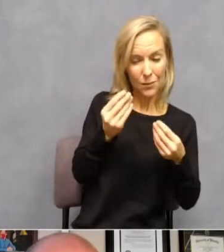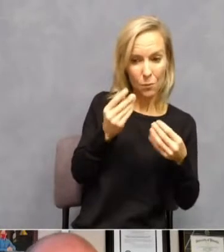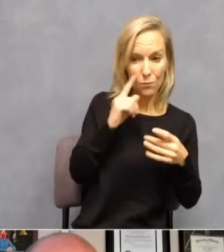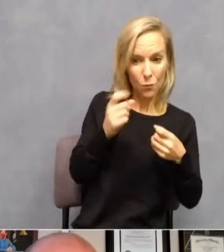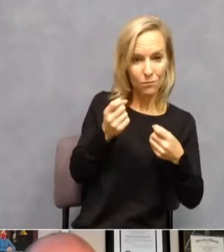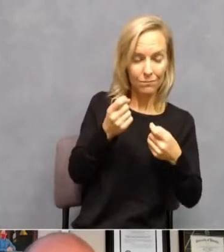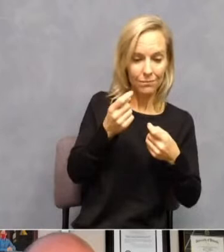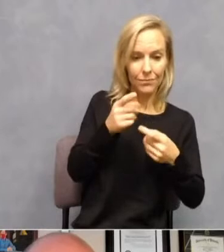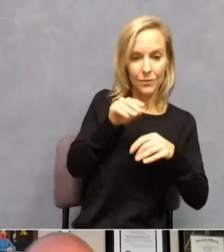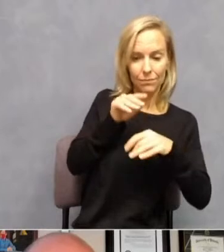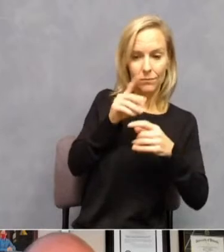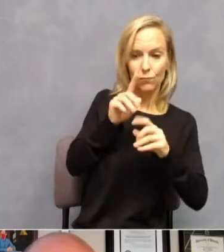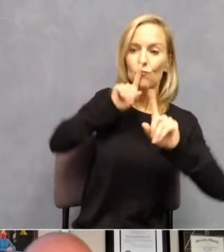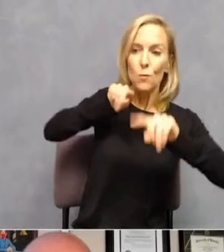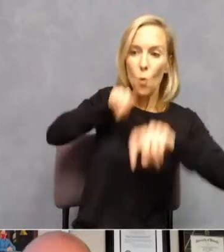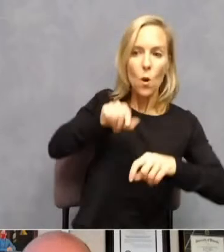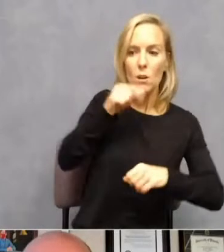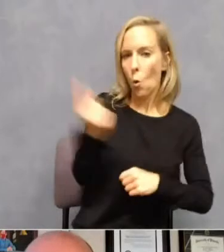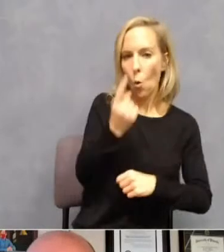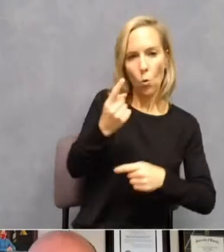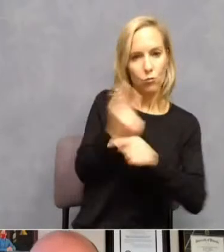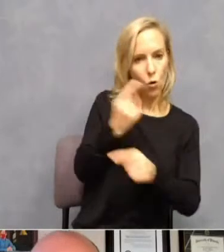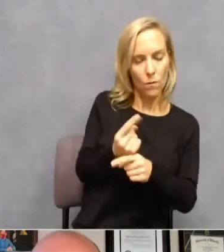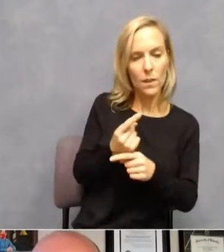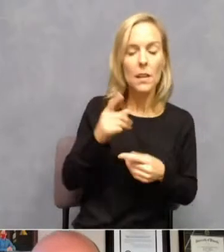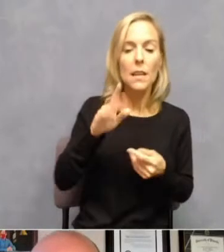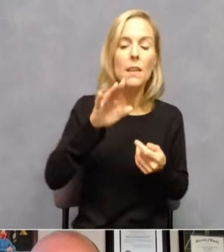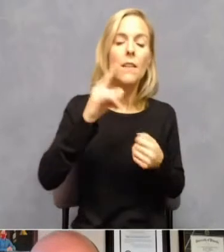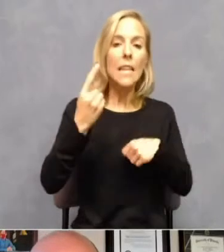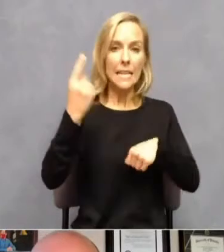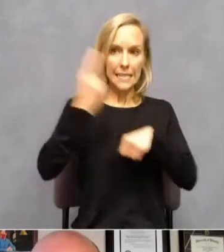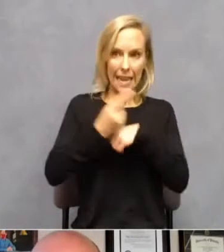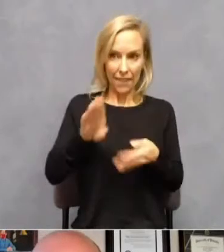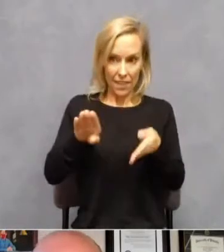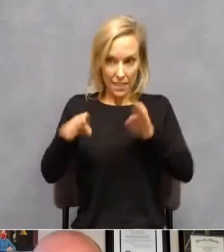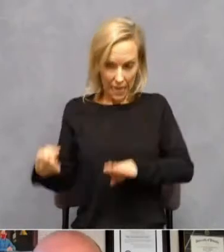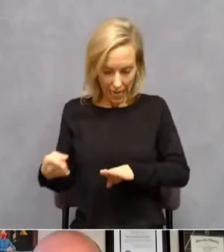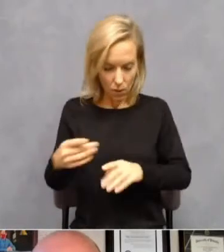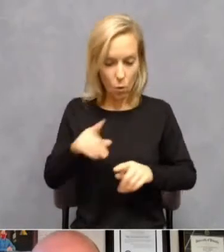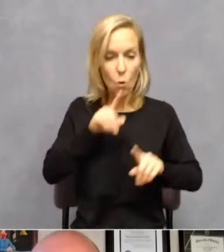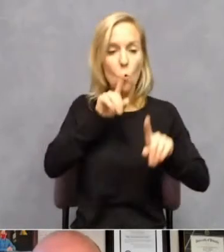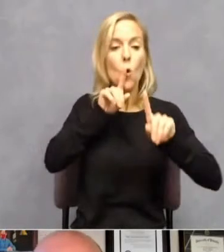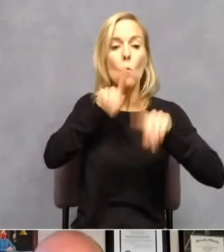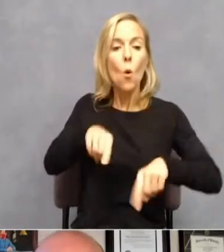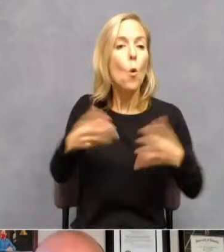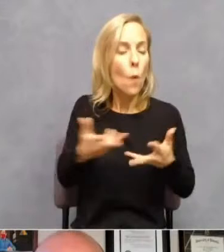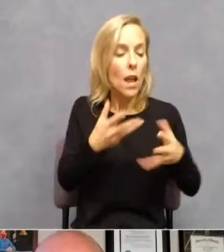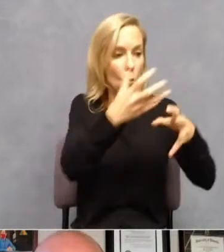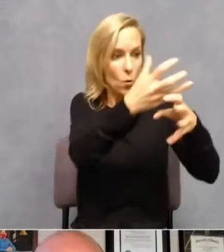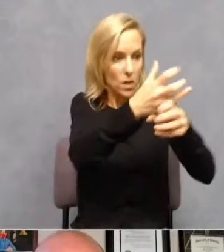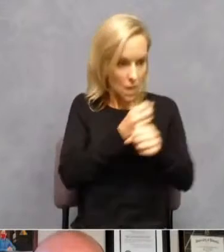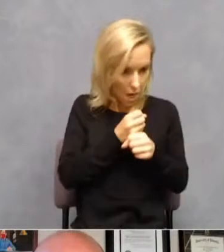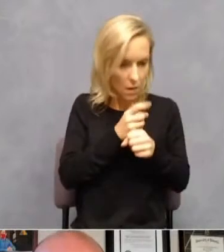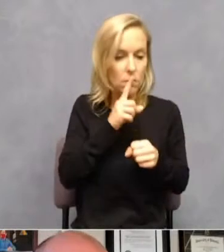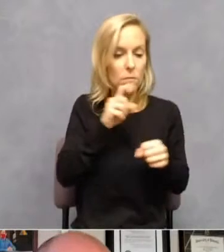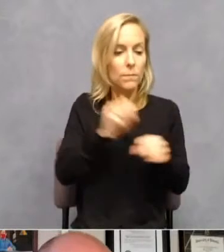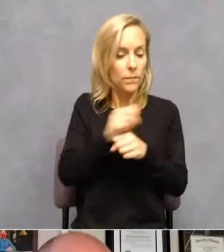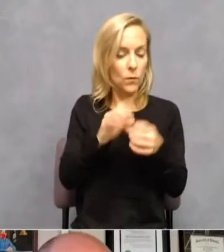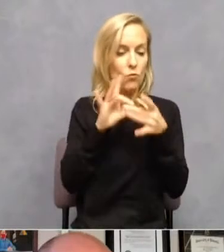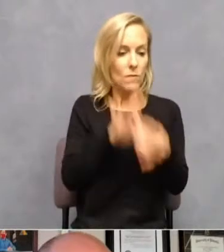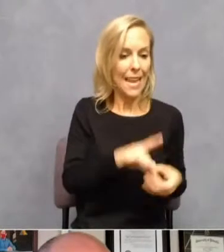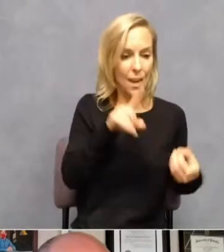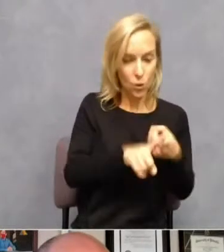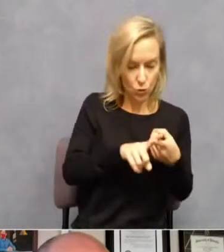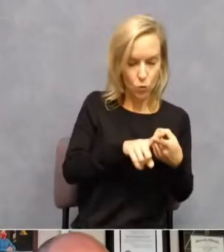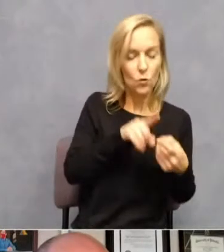then death data by day of death. We report the deaths when we have confirmed that they are COVID related. That's been our standard